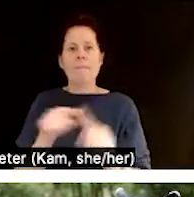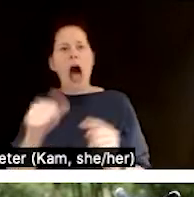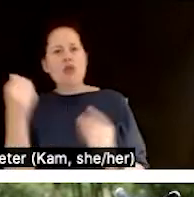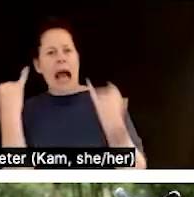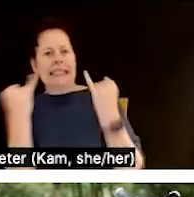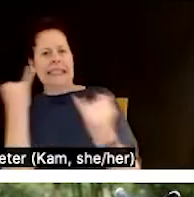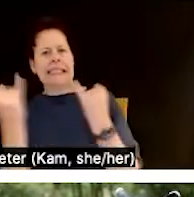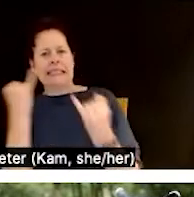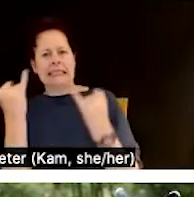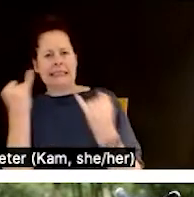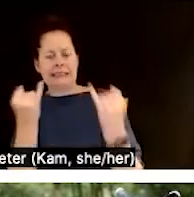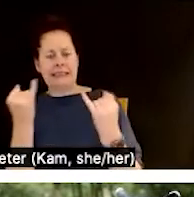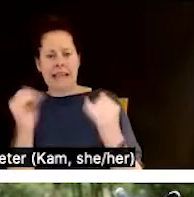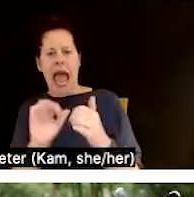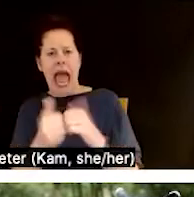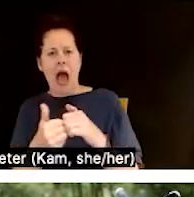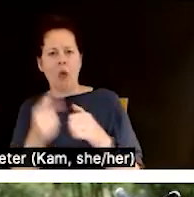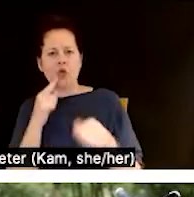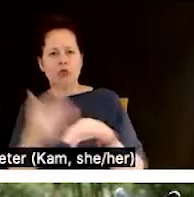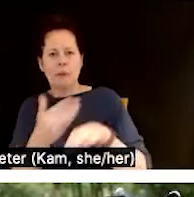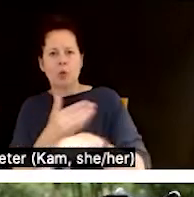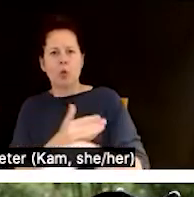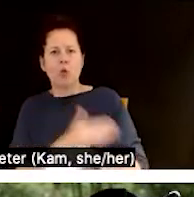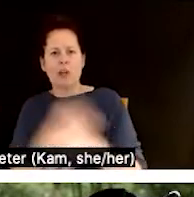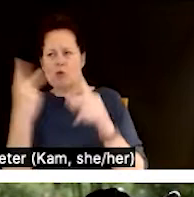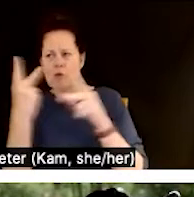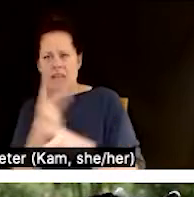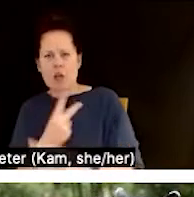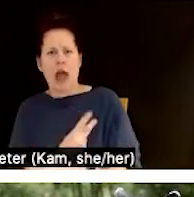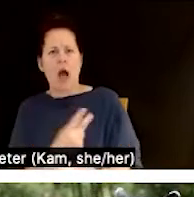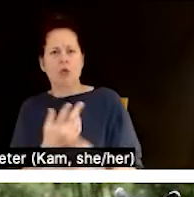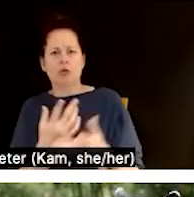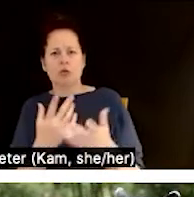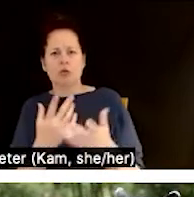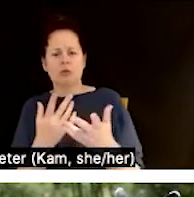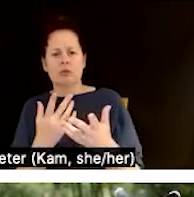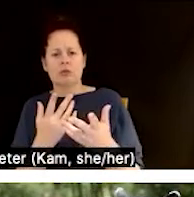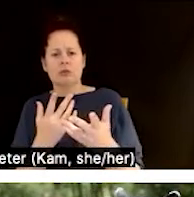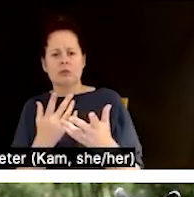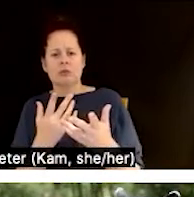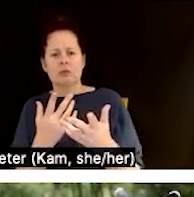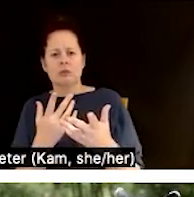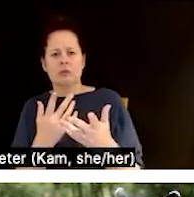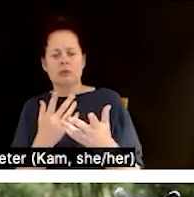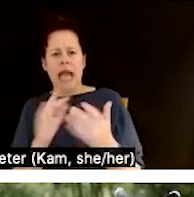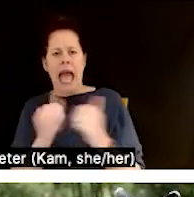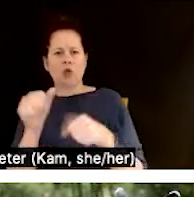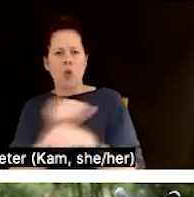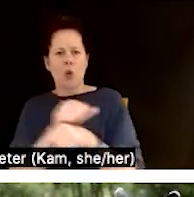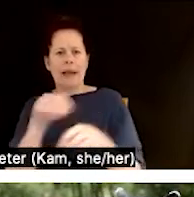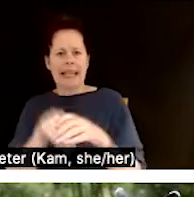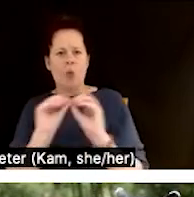alternatives and kind of help to figure out what your fit here or what we can do to work within this